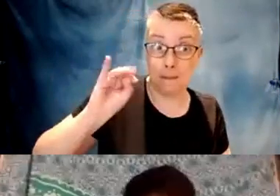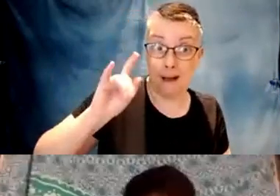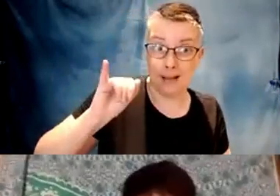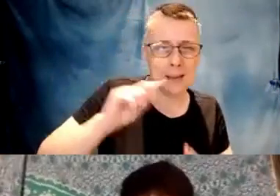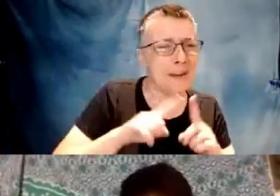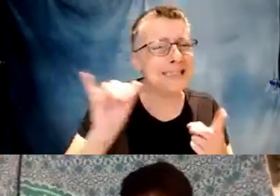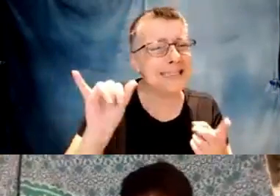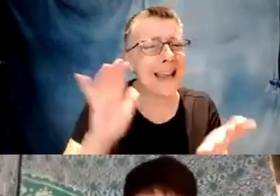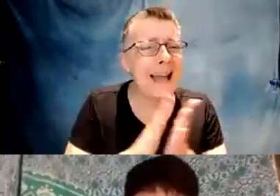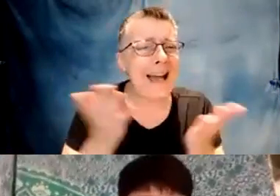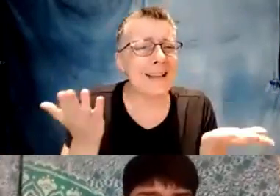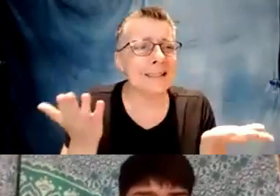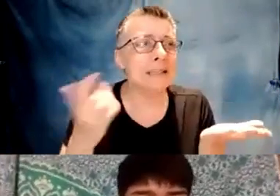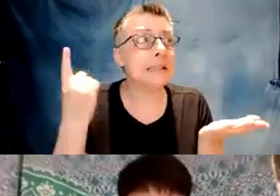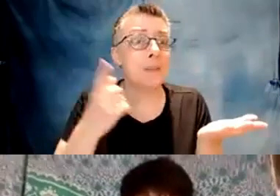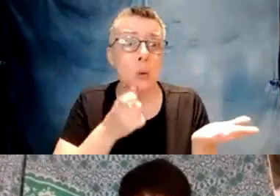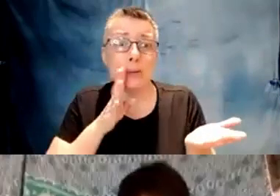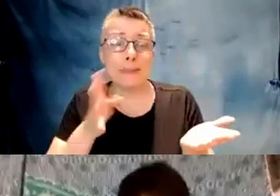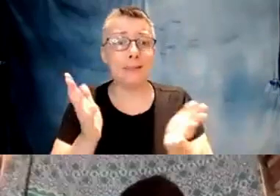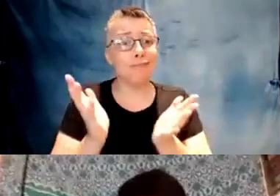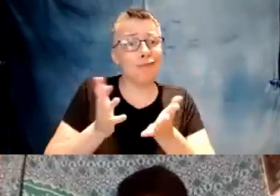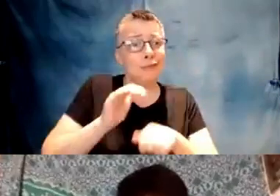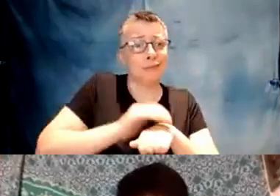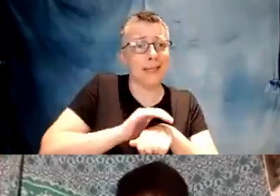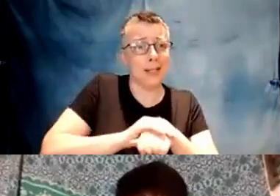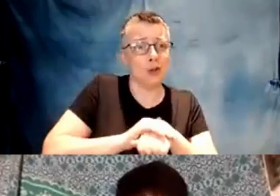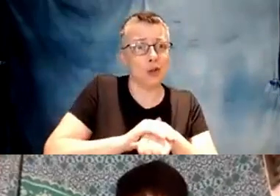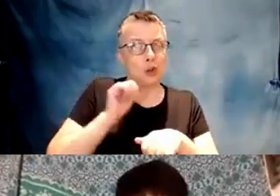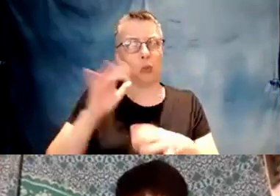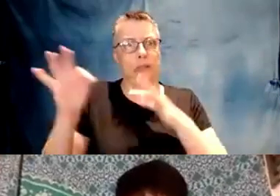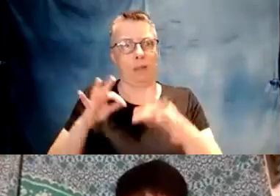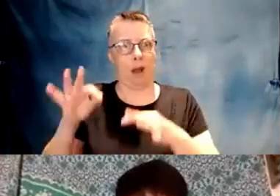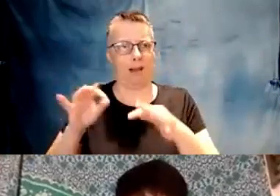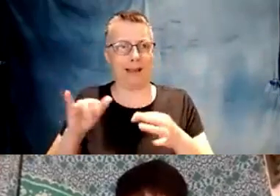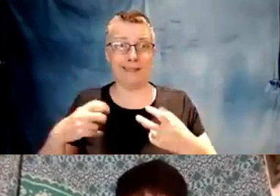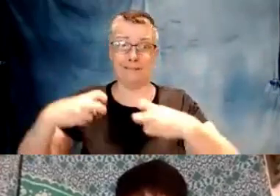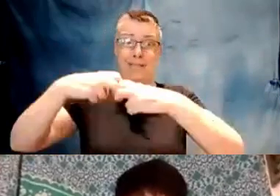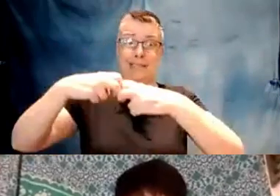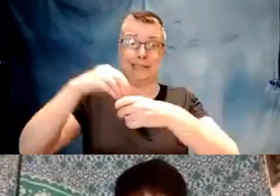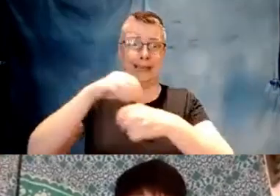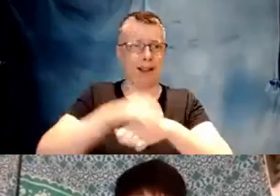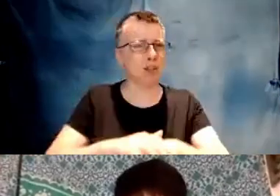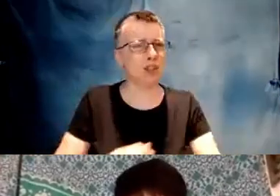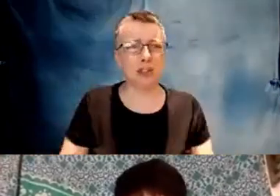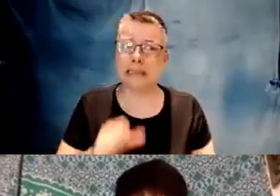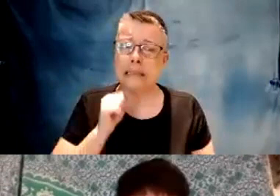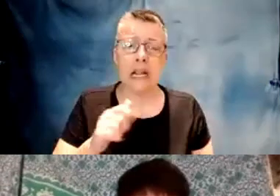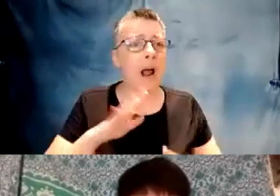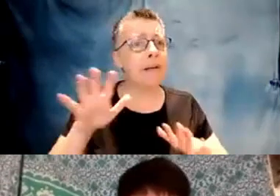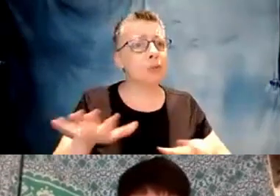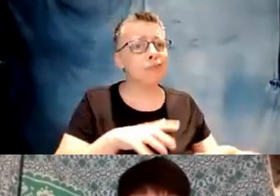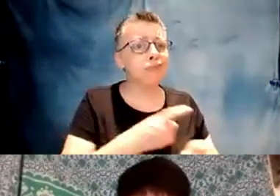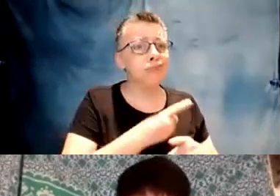asking somebody who speaks conversational English to explain like physics in English. It's not the same thing if I don't